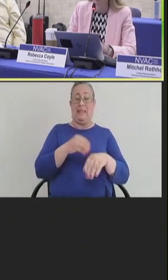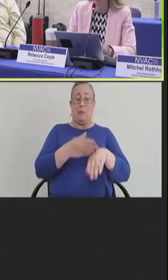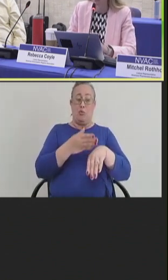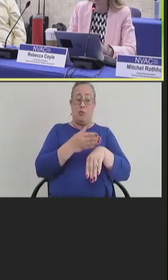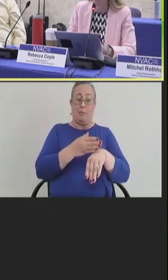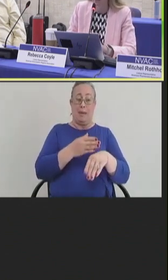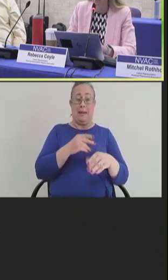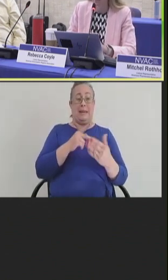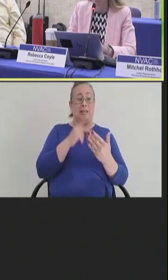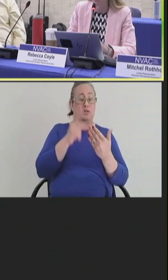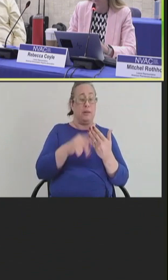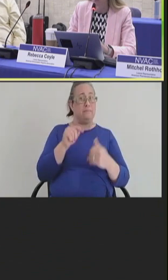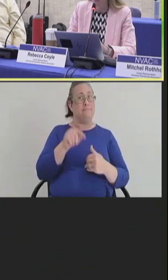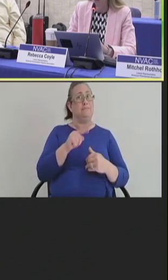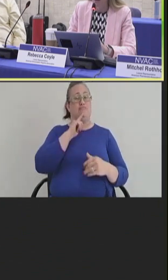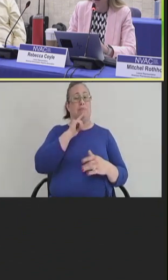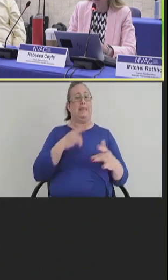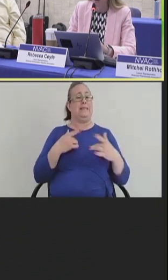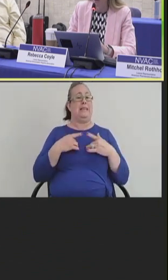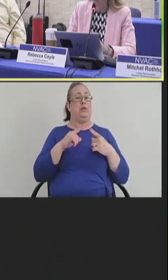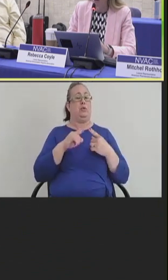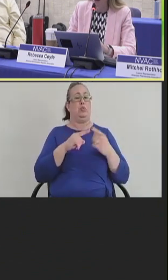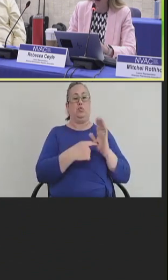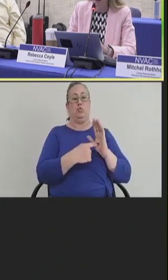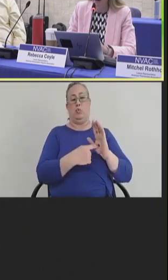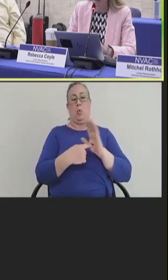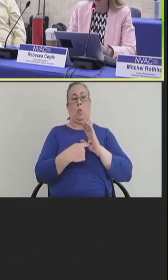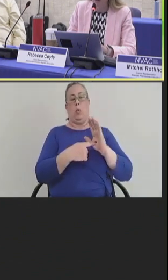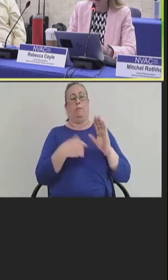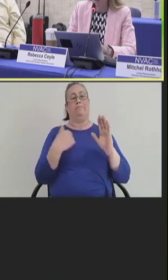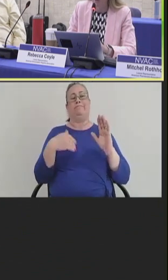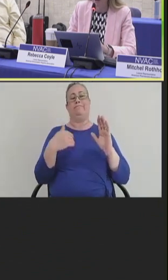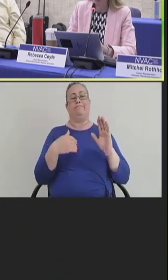is really exciting to show, and that we had